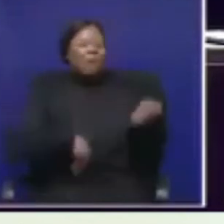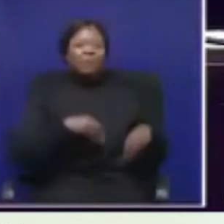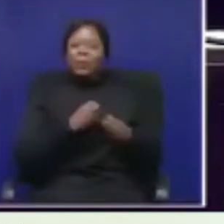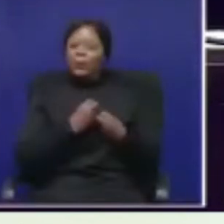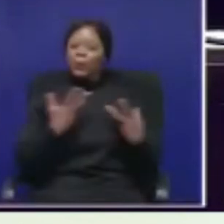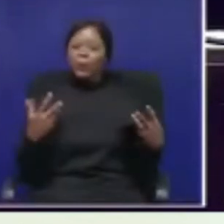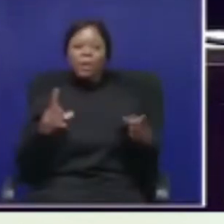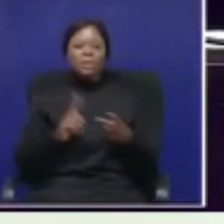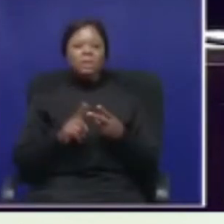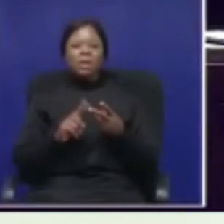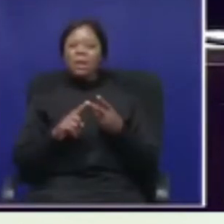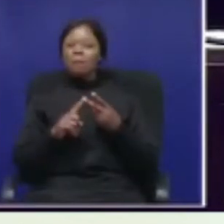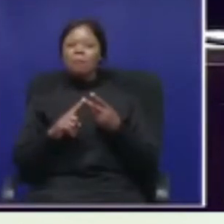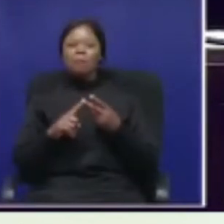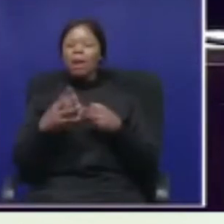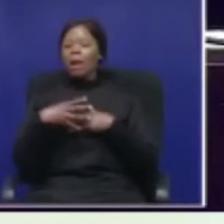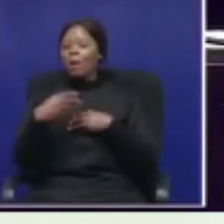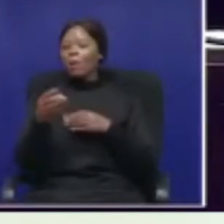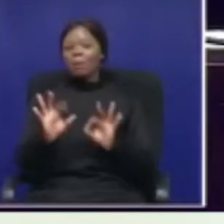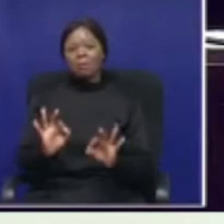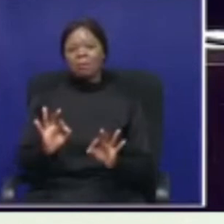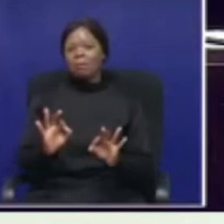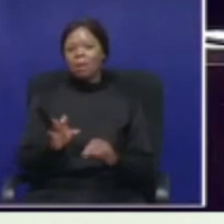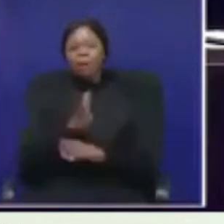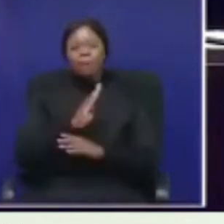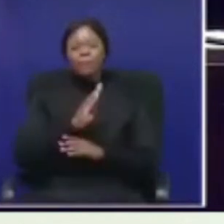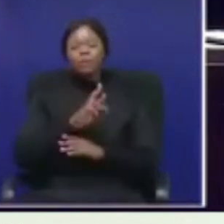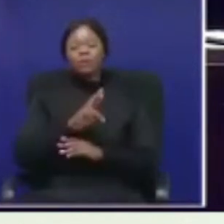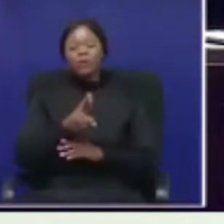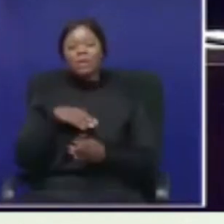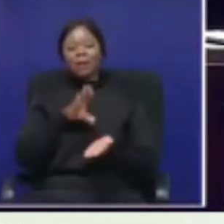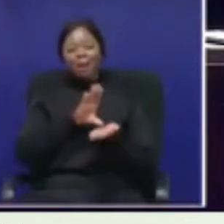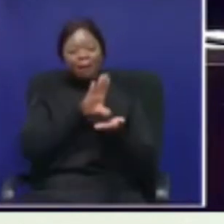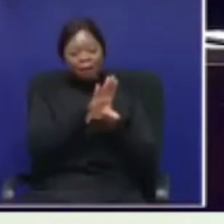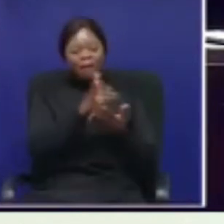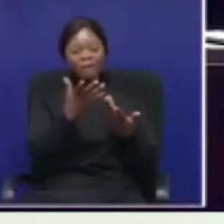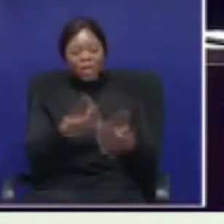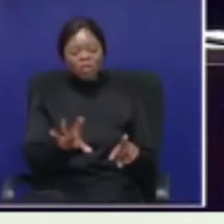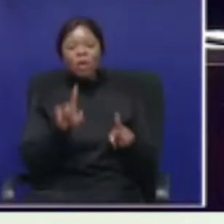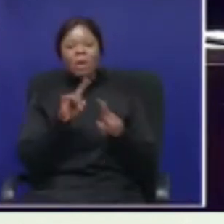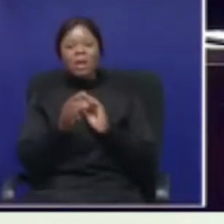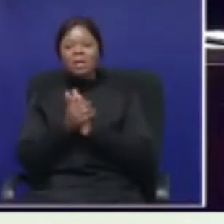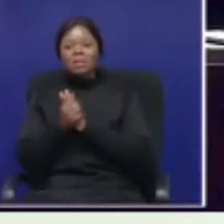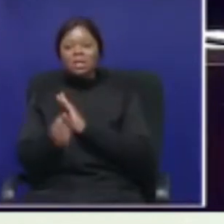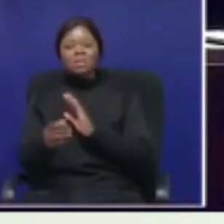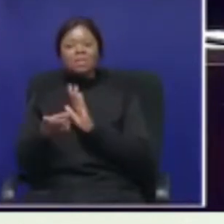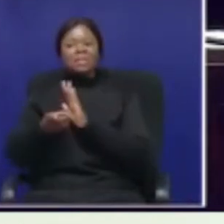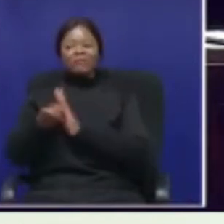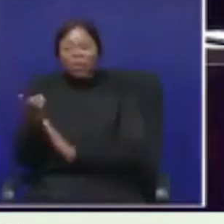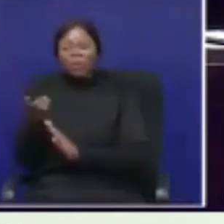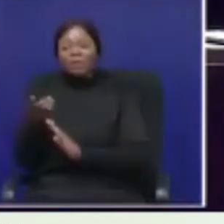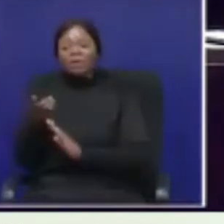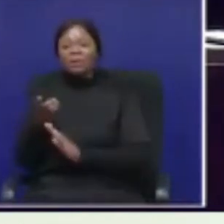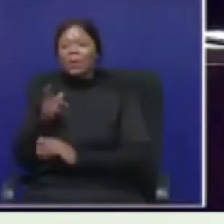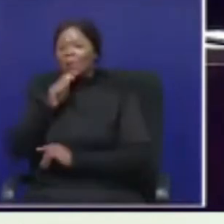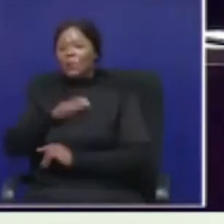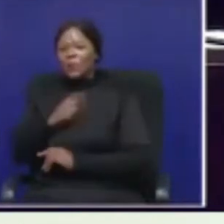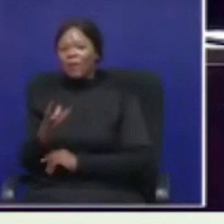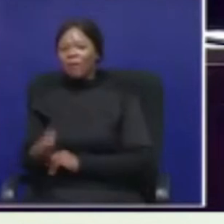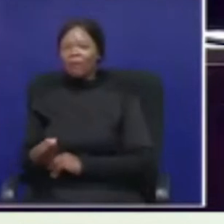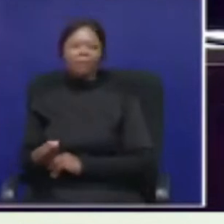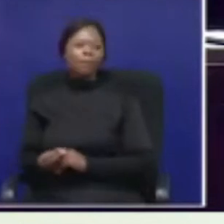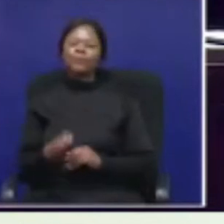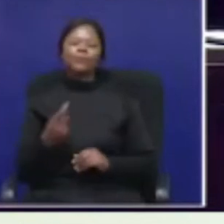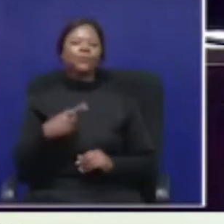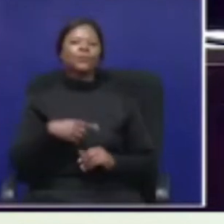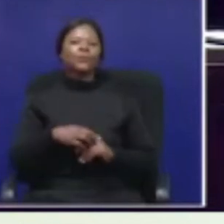outcomes. While billions of rands are allocated, youth skills development remains largely invisible on the ground. But we are not without